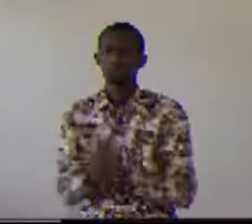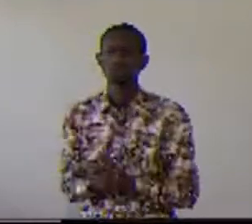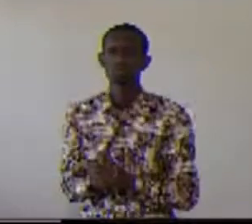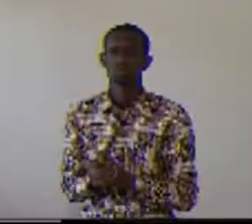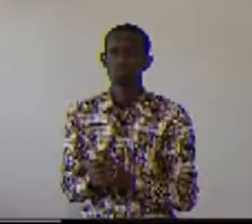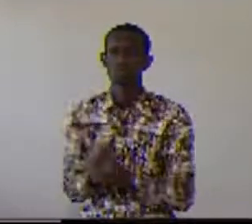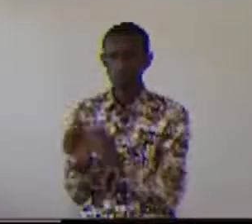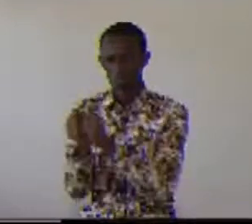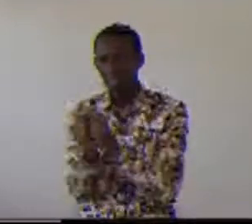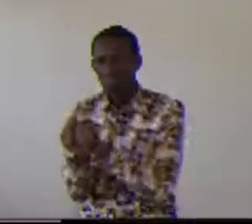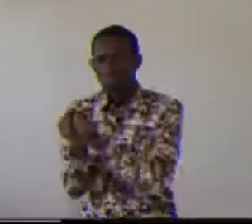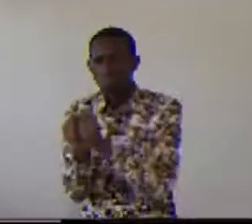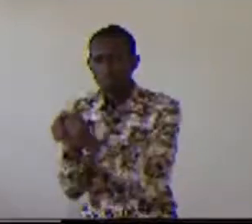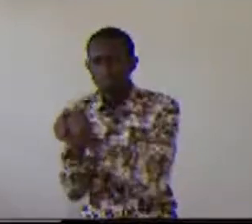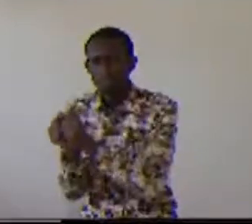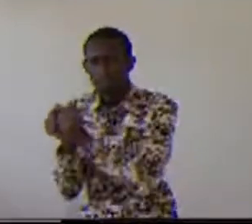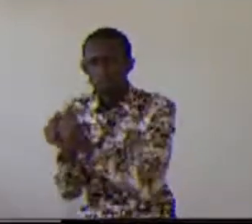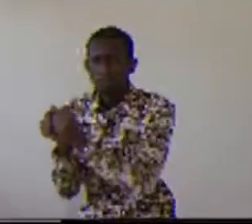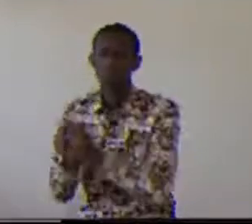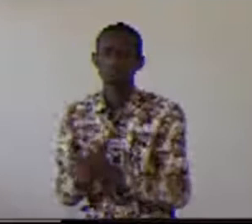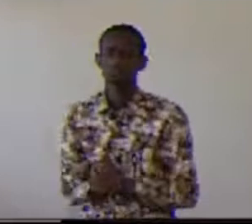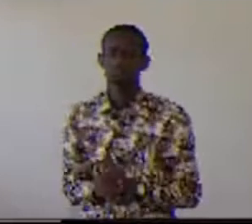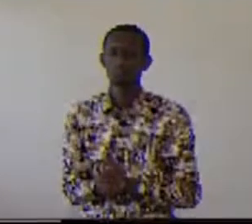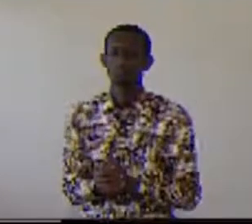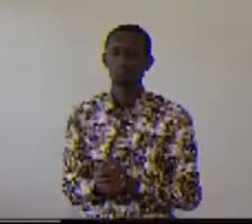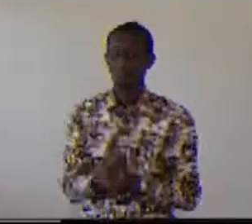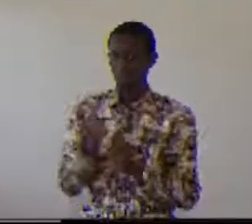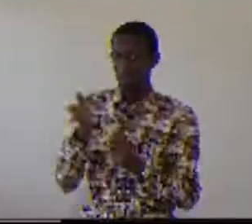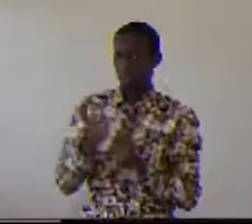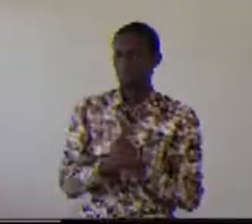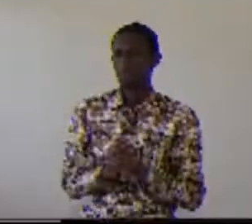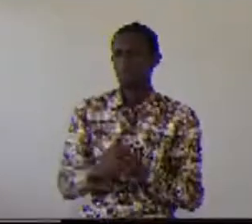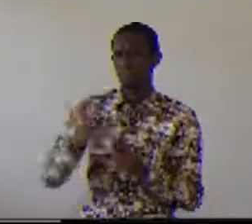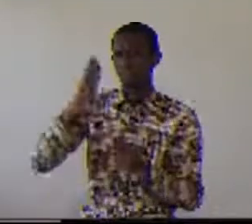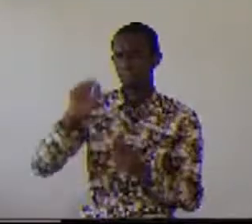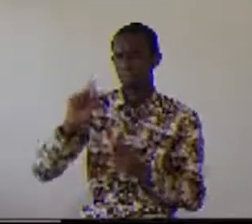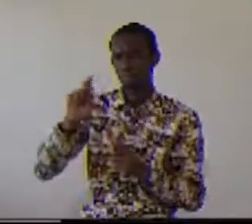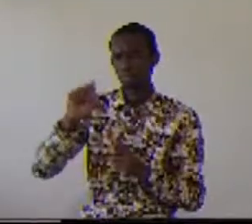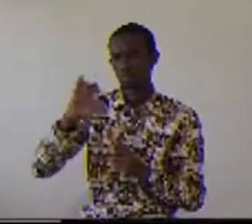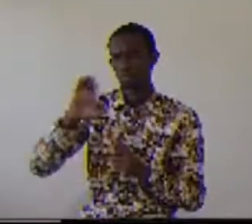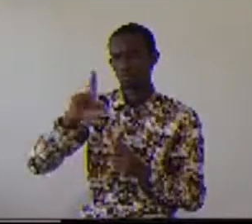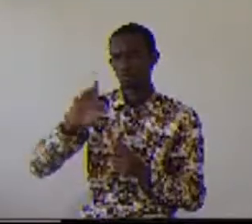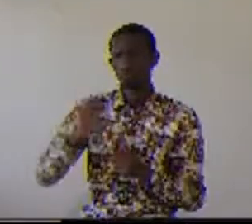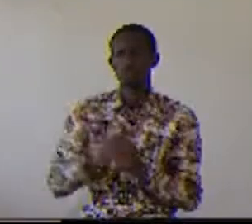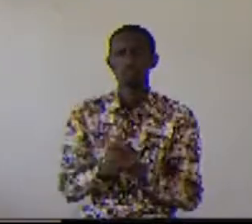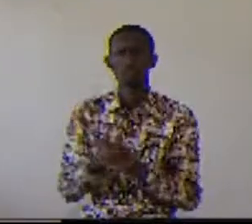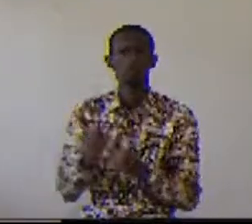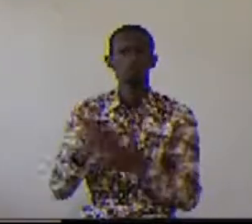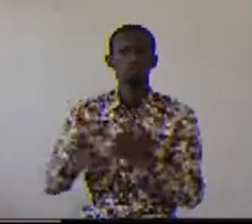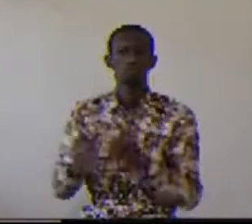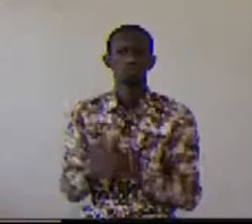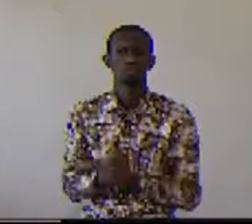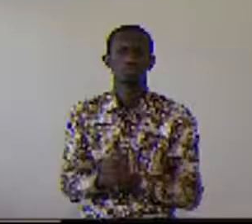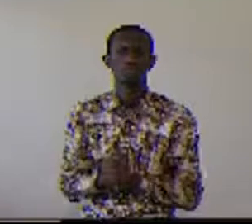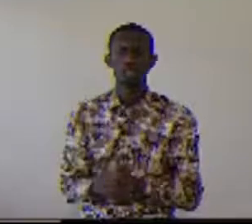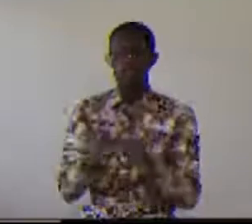And in the liquid state, particles are also more closely packed compared to the gaseous state. So